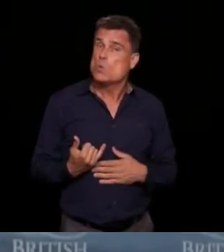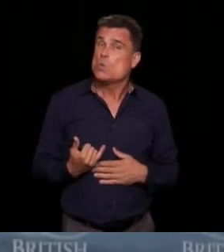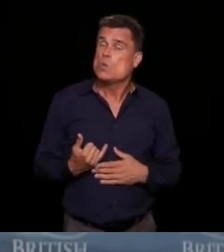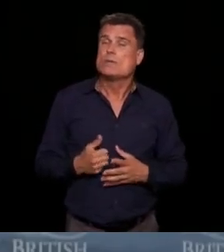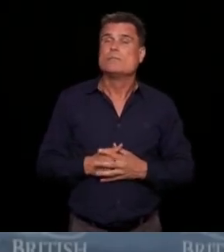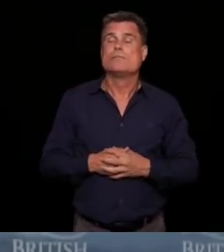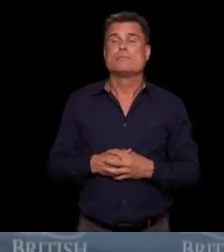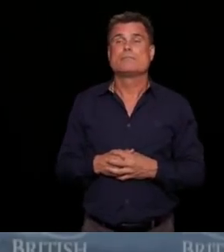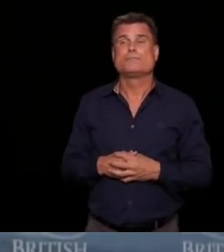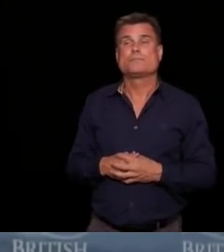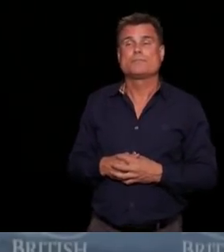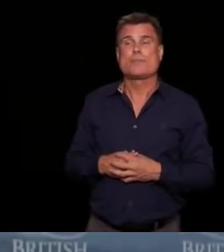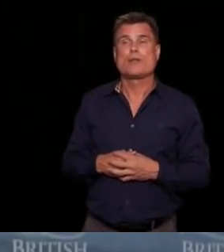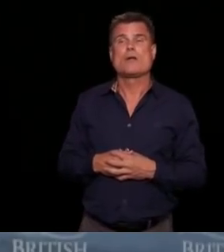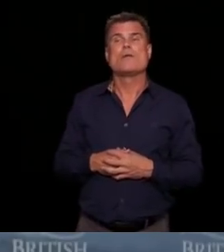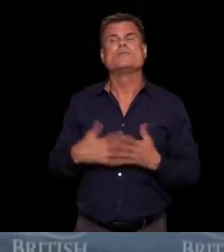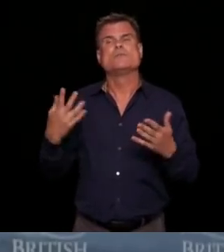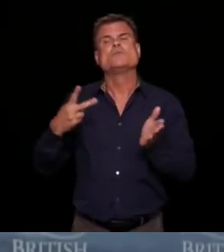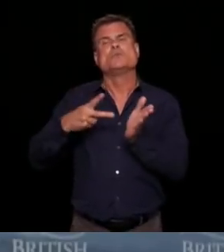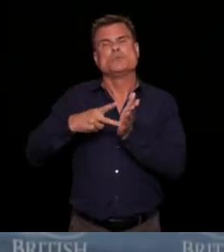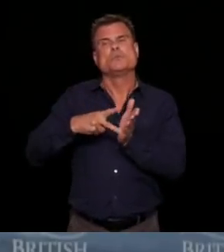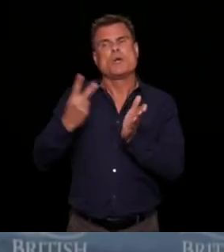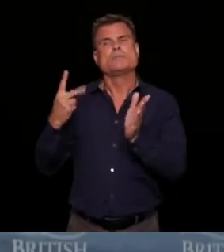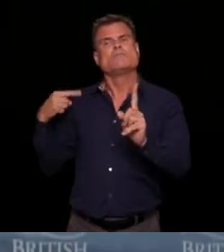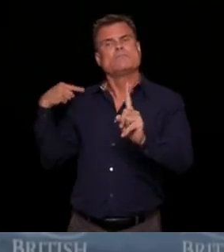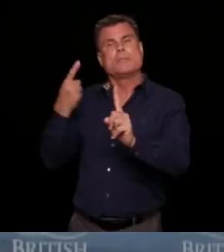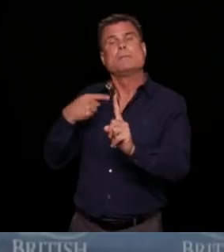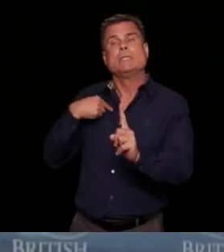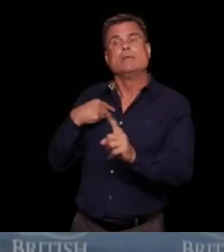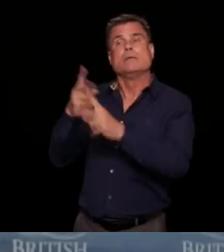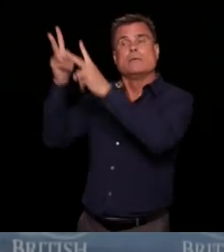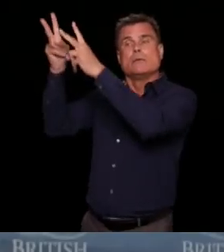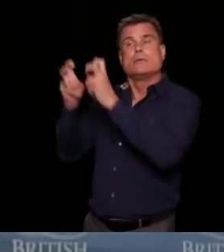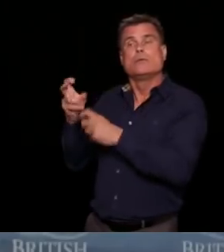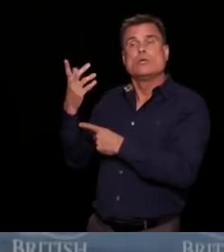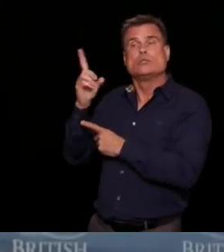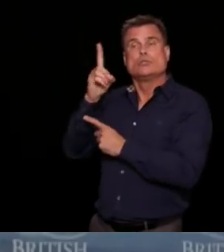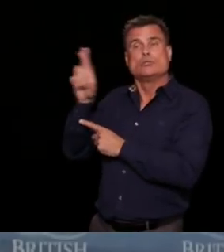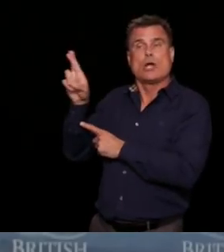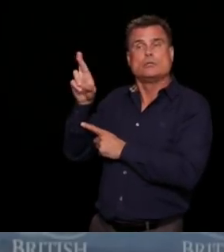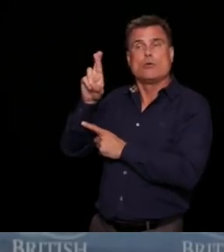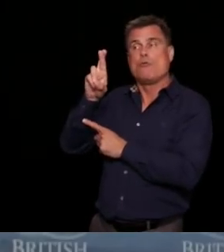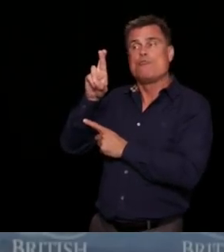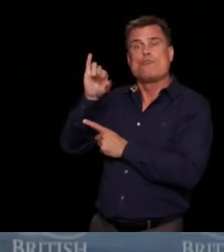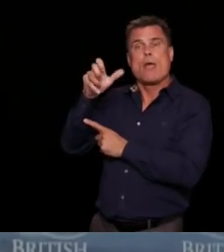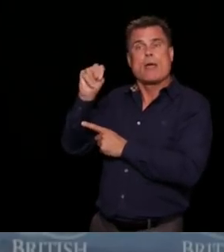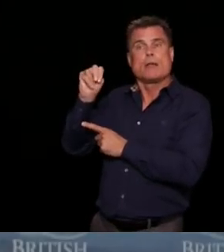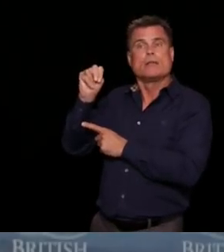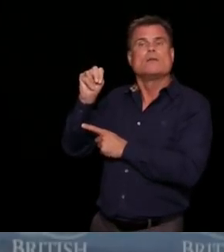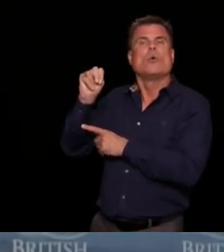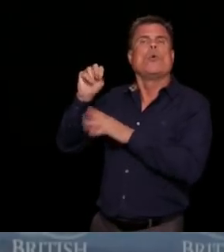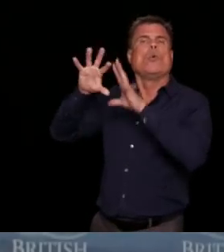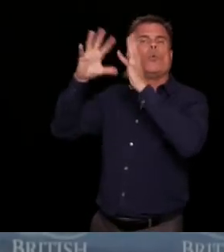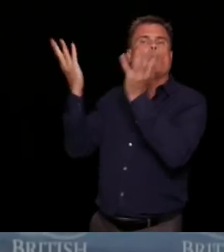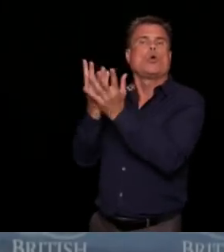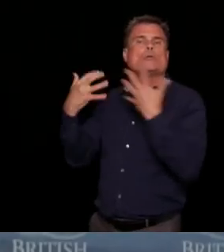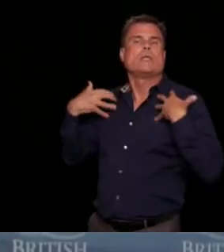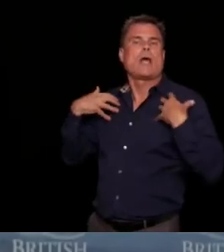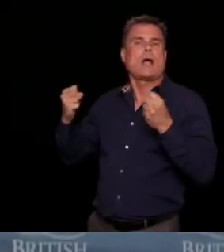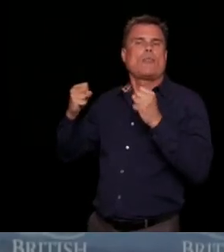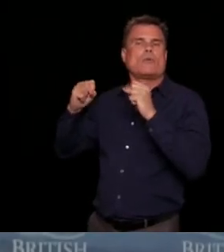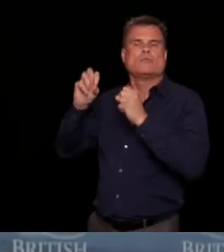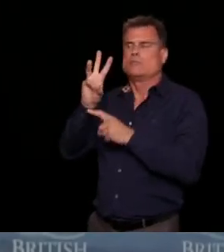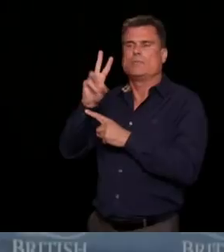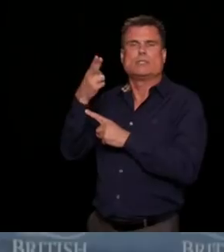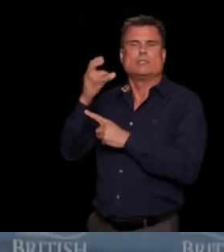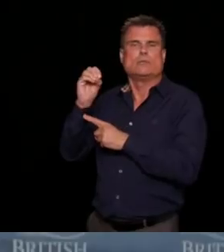months, I've drawn upon the words of Dr. Michael Ryan of the World Health Organization. Early on, he said something I've drawn upon when times were harder